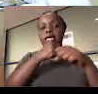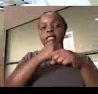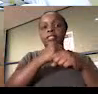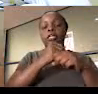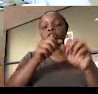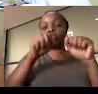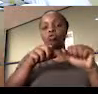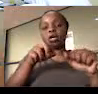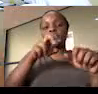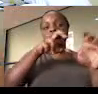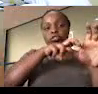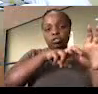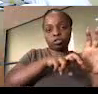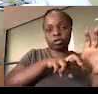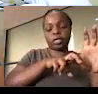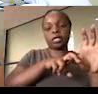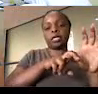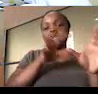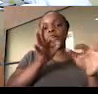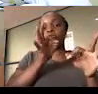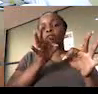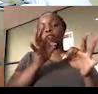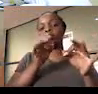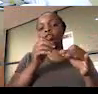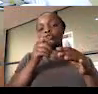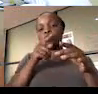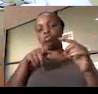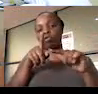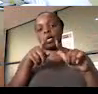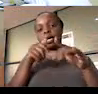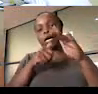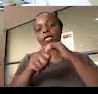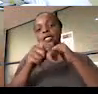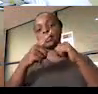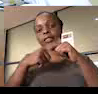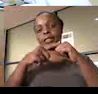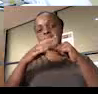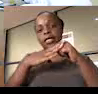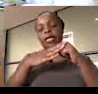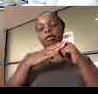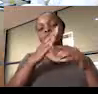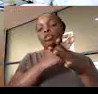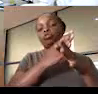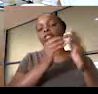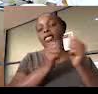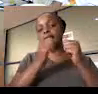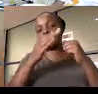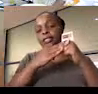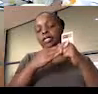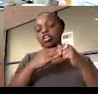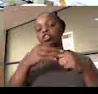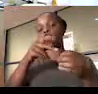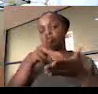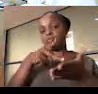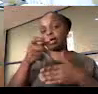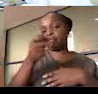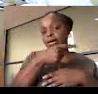takes couples from 69 years, 18 to 69 years, and that